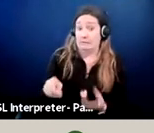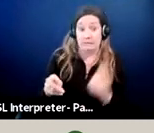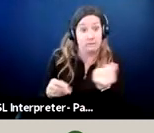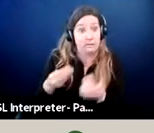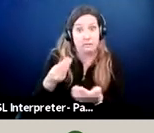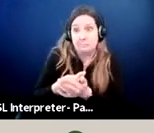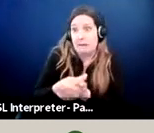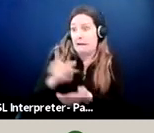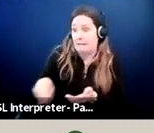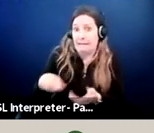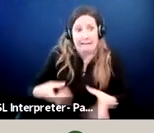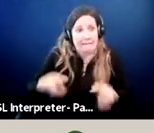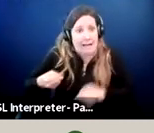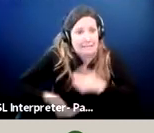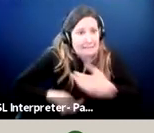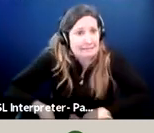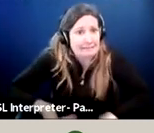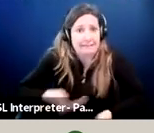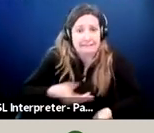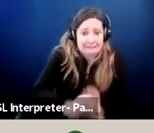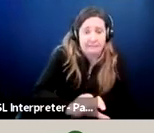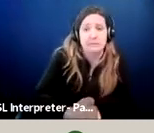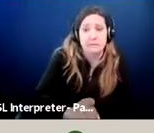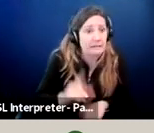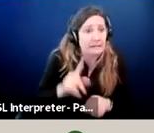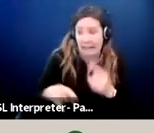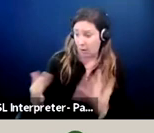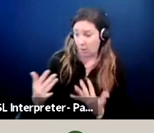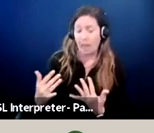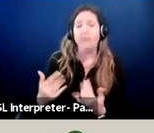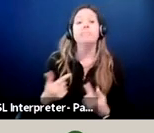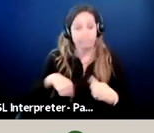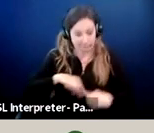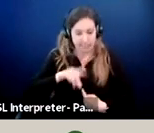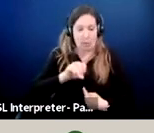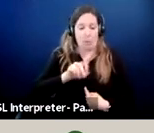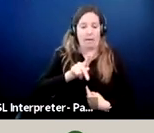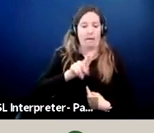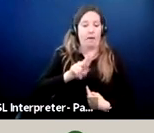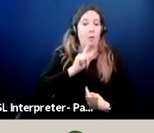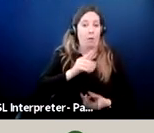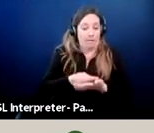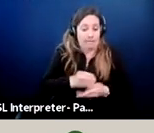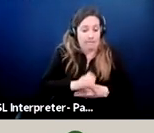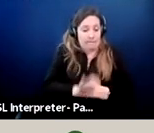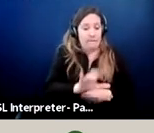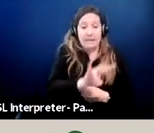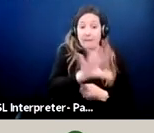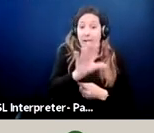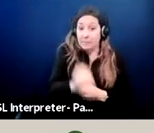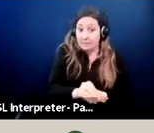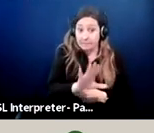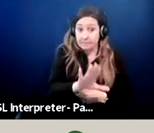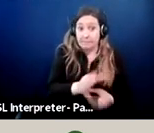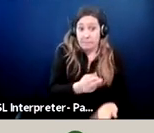this project, and you can't wait 3 months, that's where OKR comes in. We would finance up to 75% of your forecasted return.